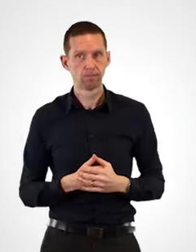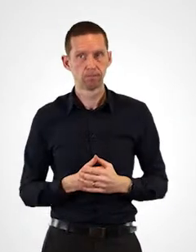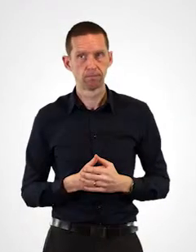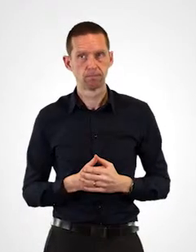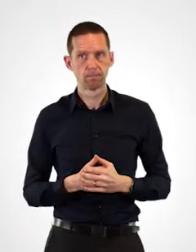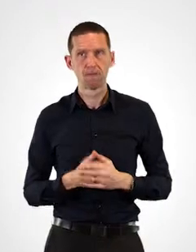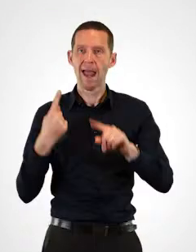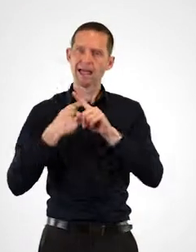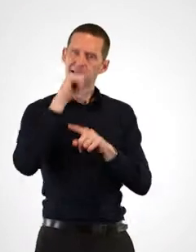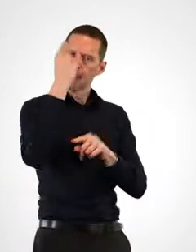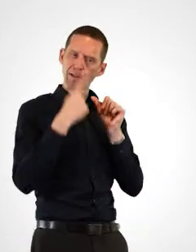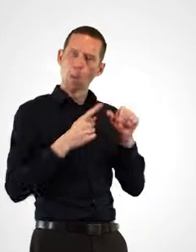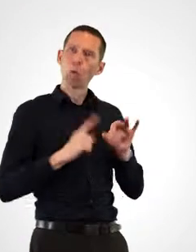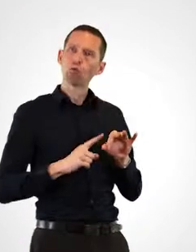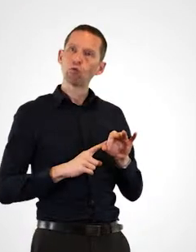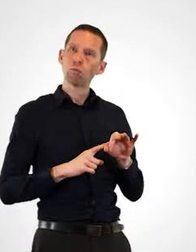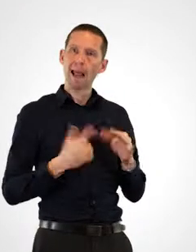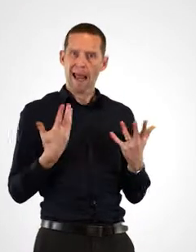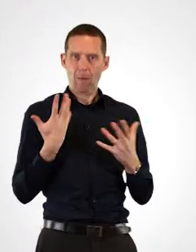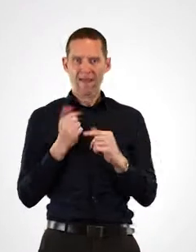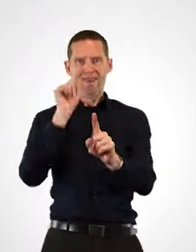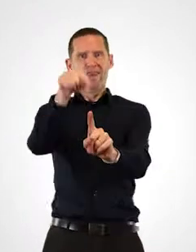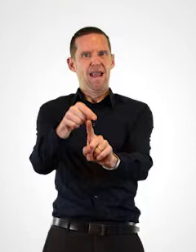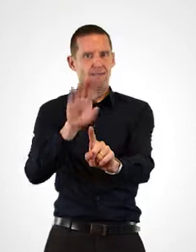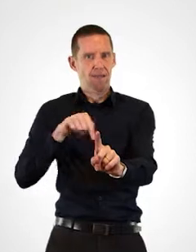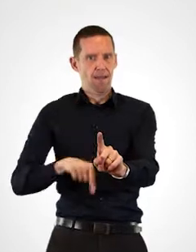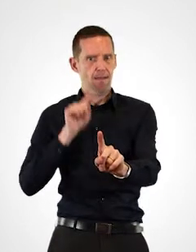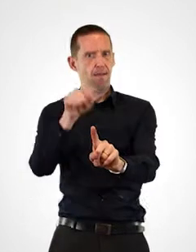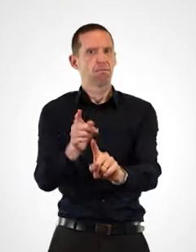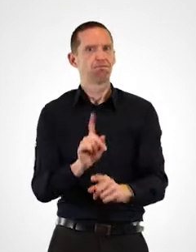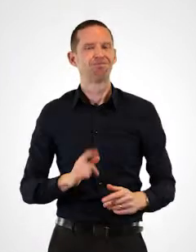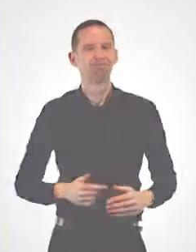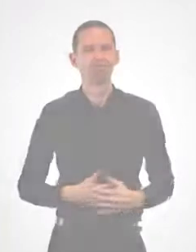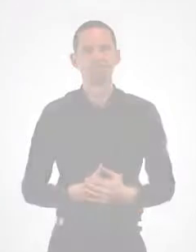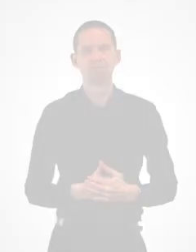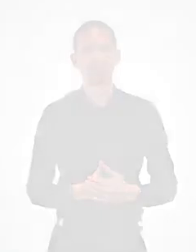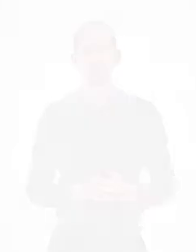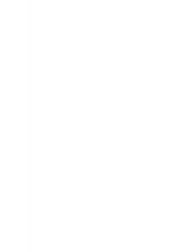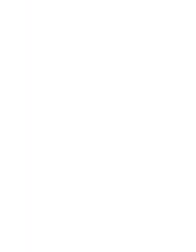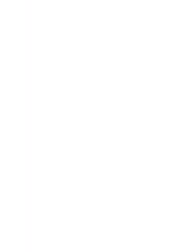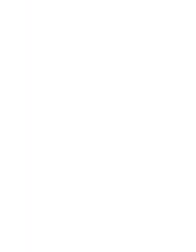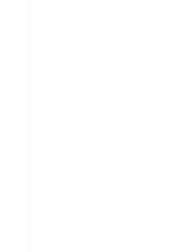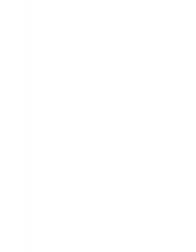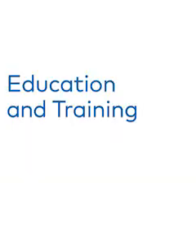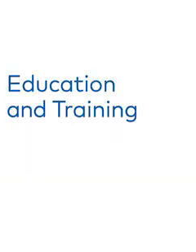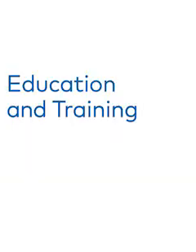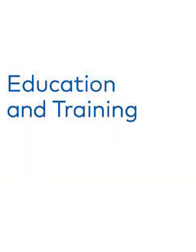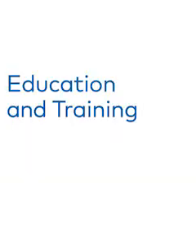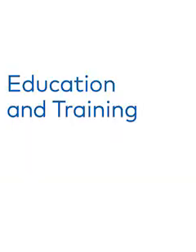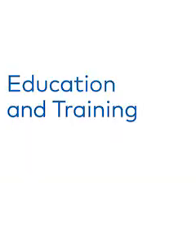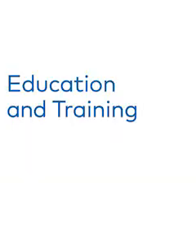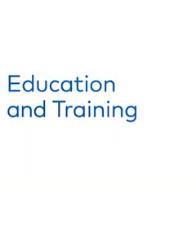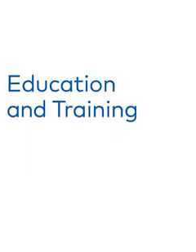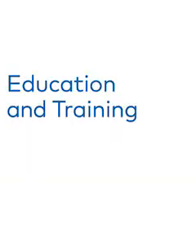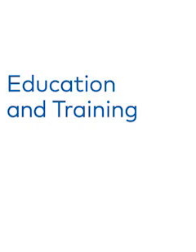the question, how can we get there from here?